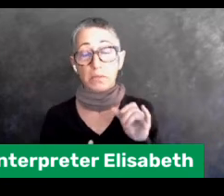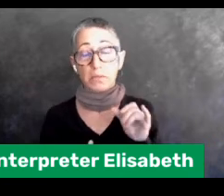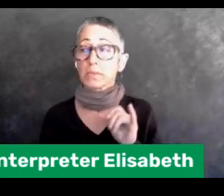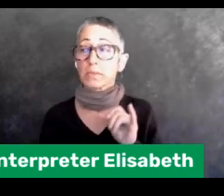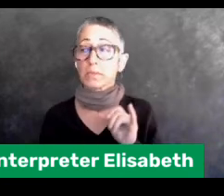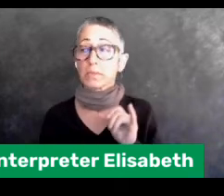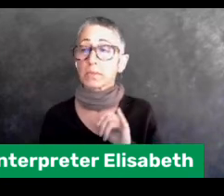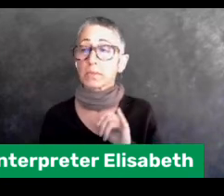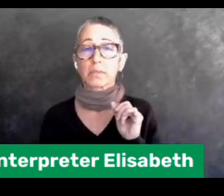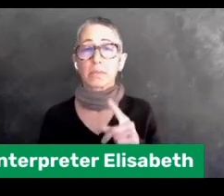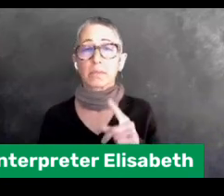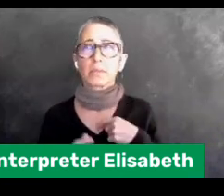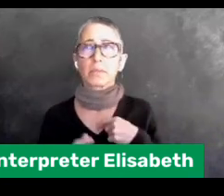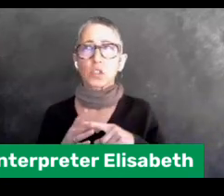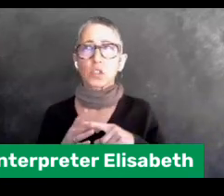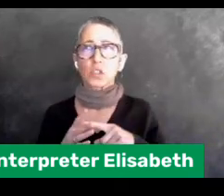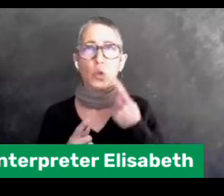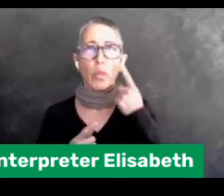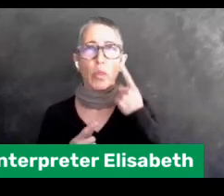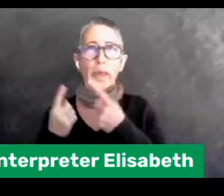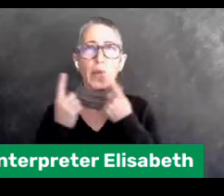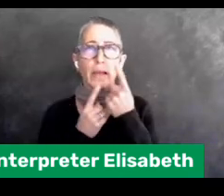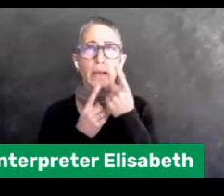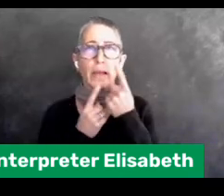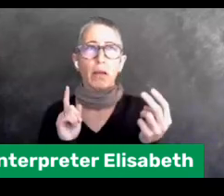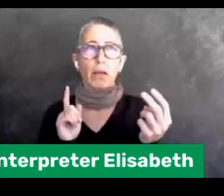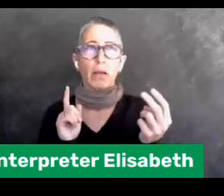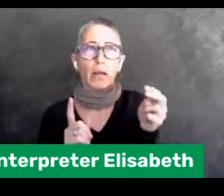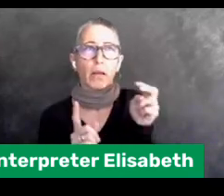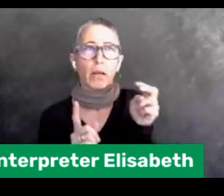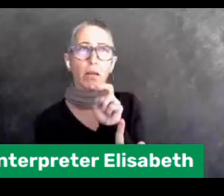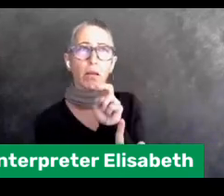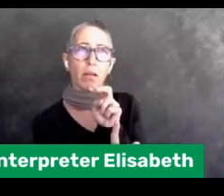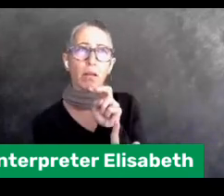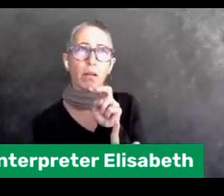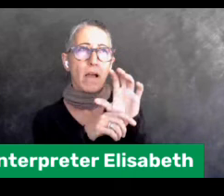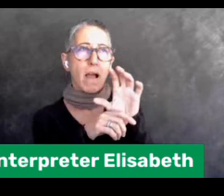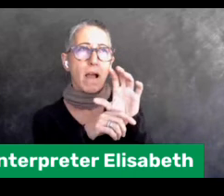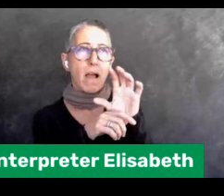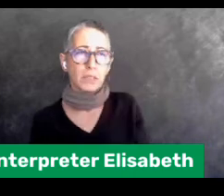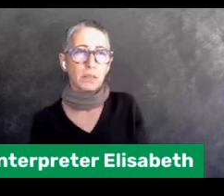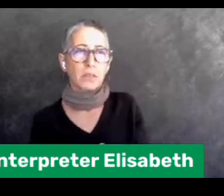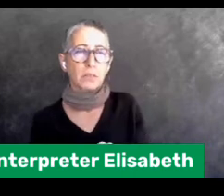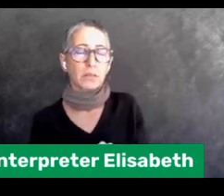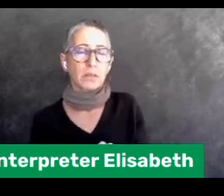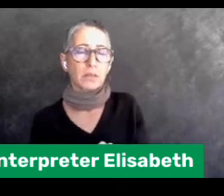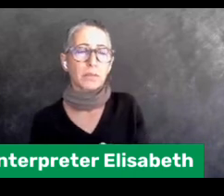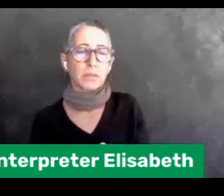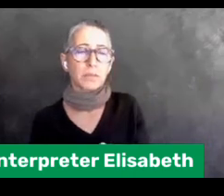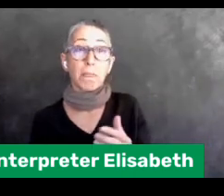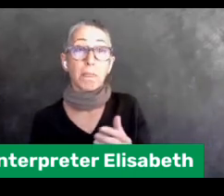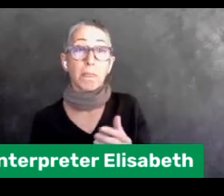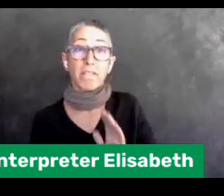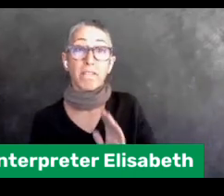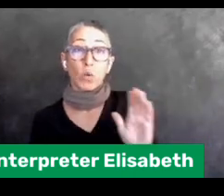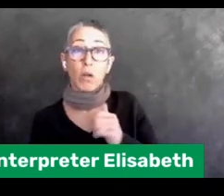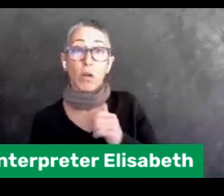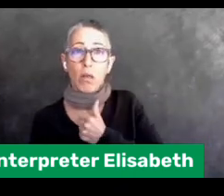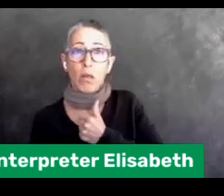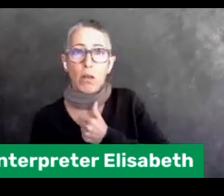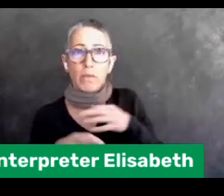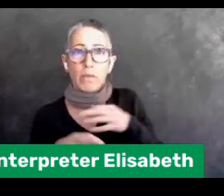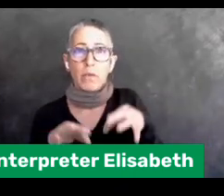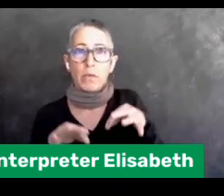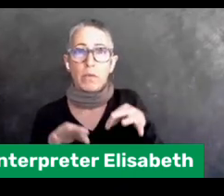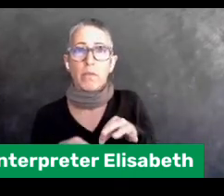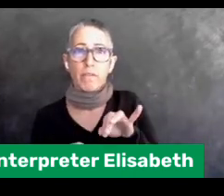definitely change our perspective, change our habits. Definitely someone that used to love fried foods, and now I've been